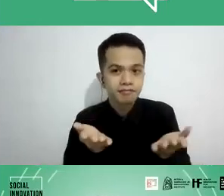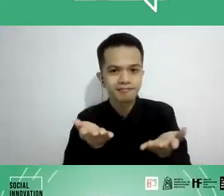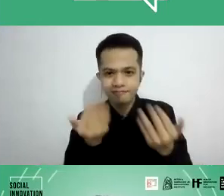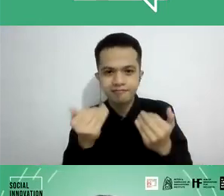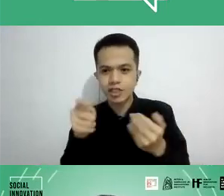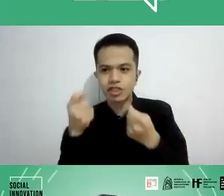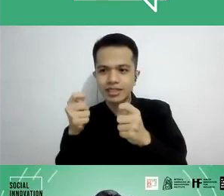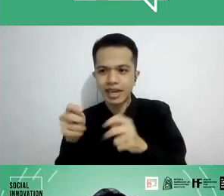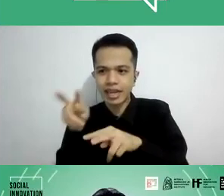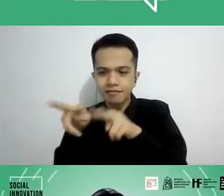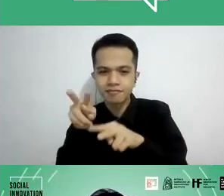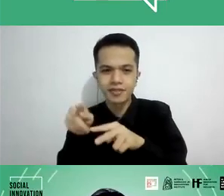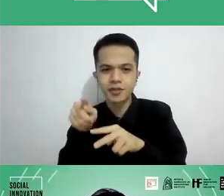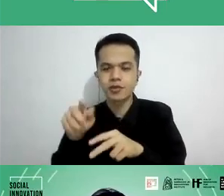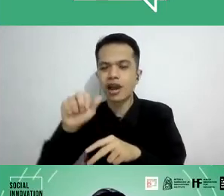Makers.